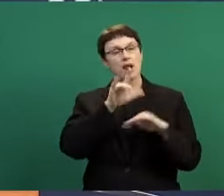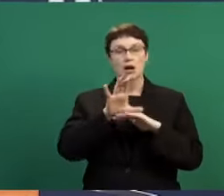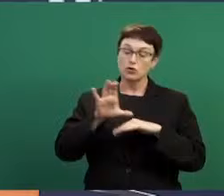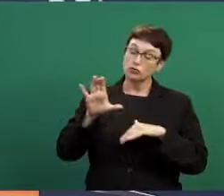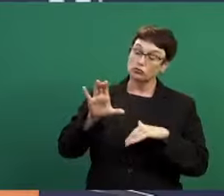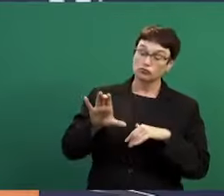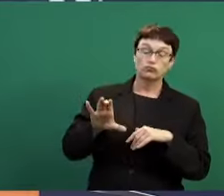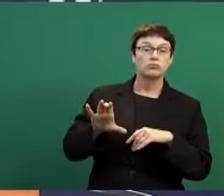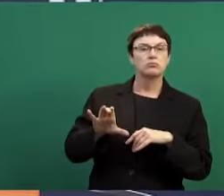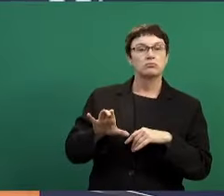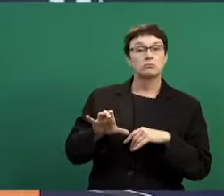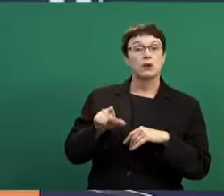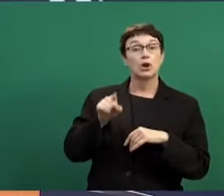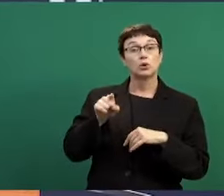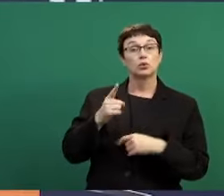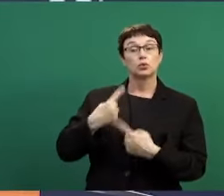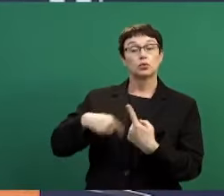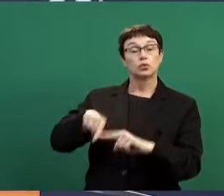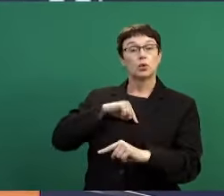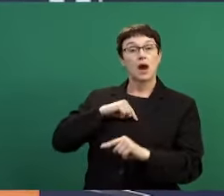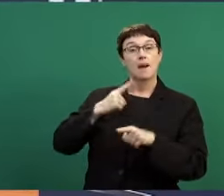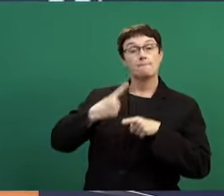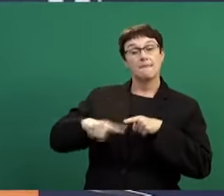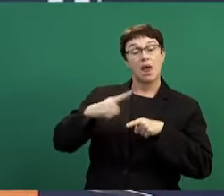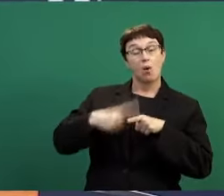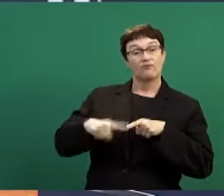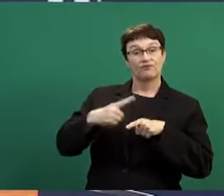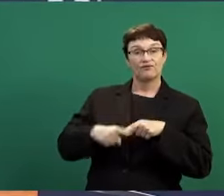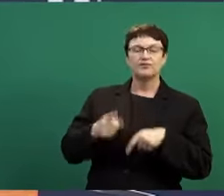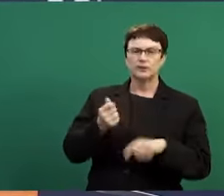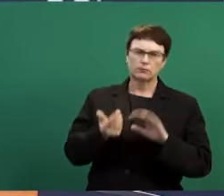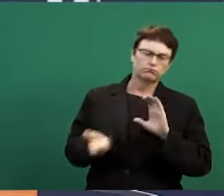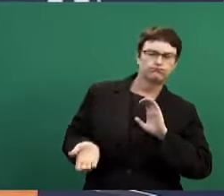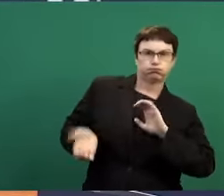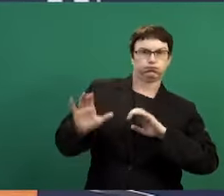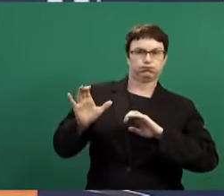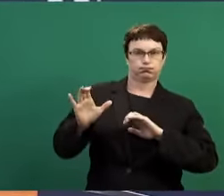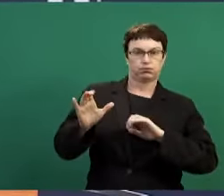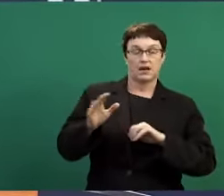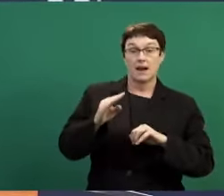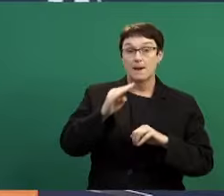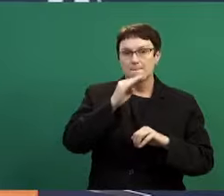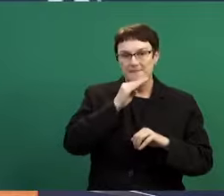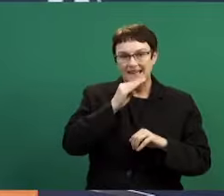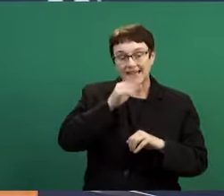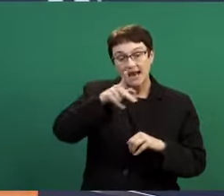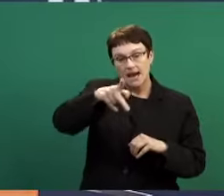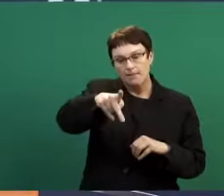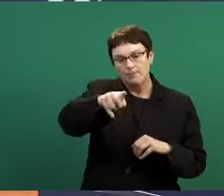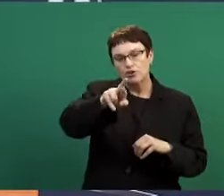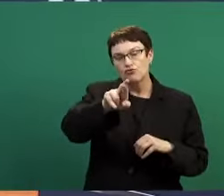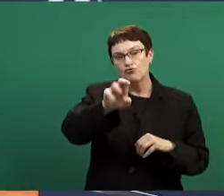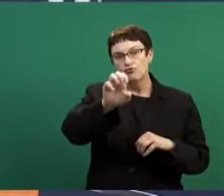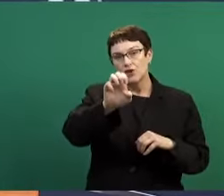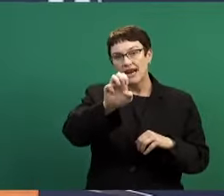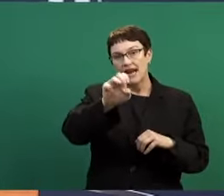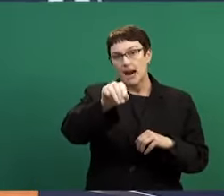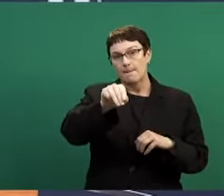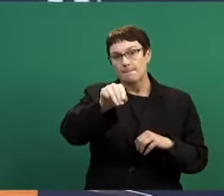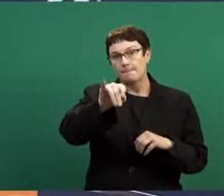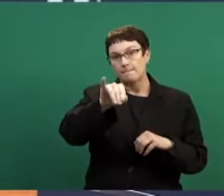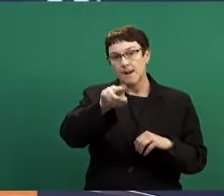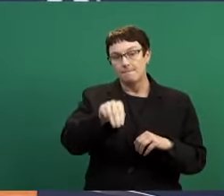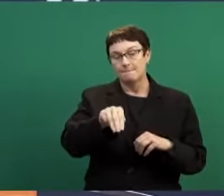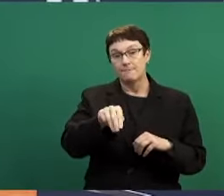colleagues in your newsroom call it term premium. So term premium has gone up. And term premium has gone